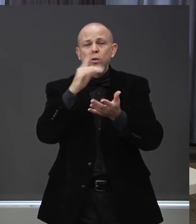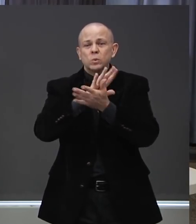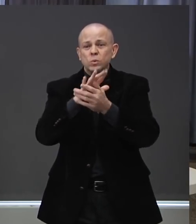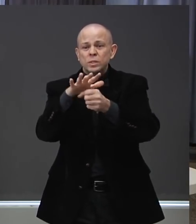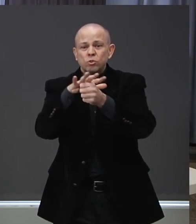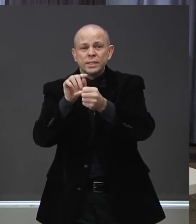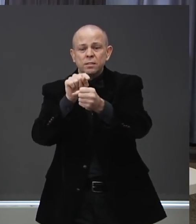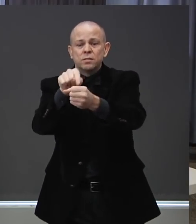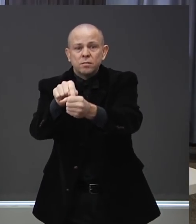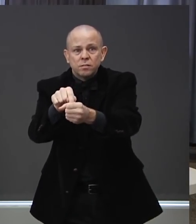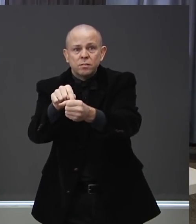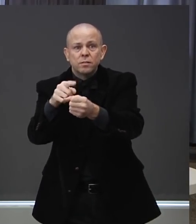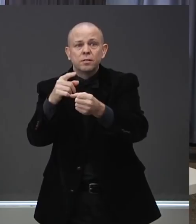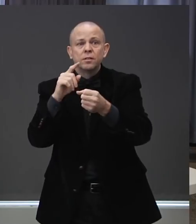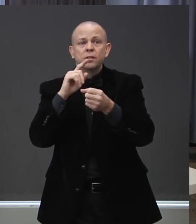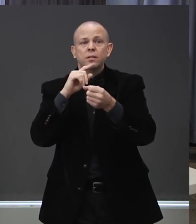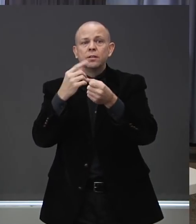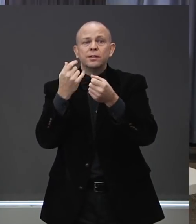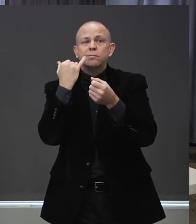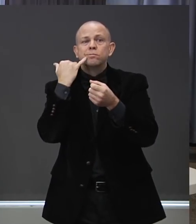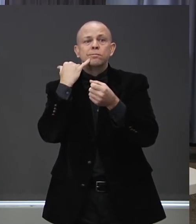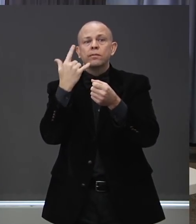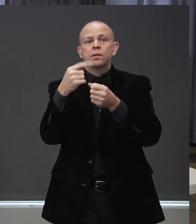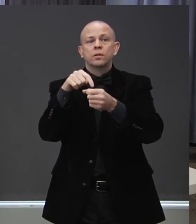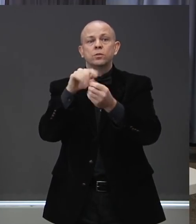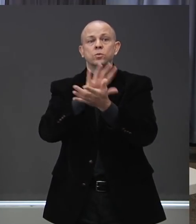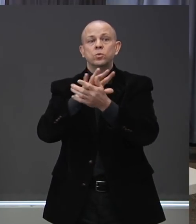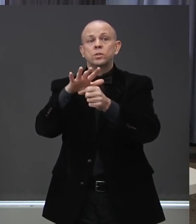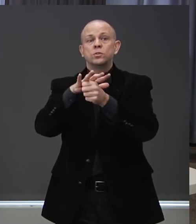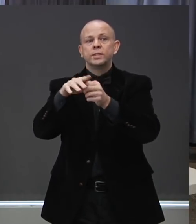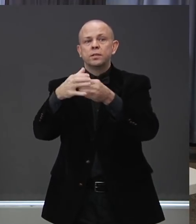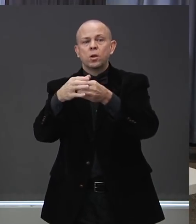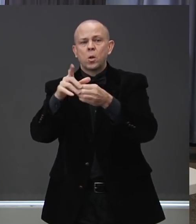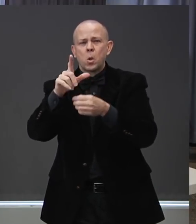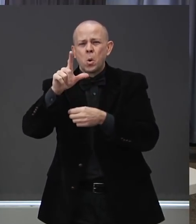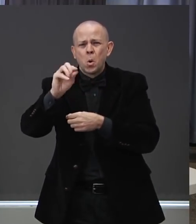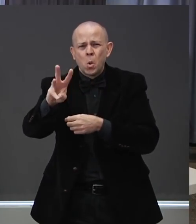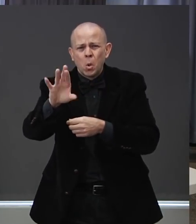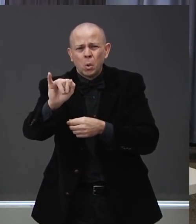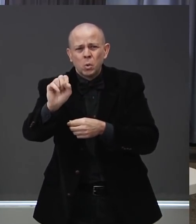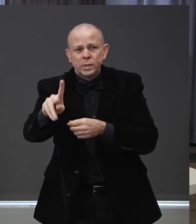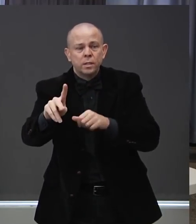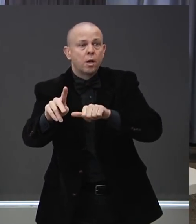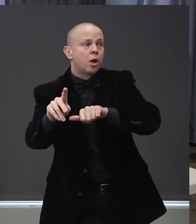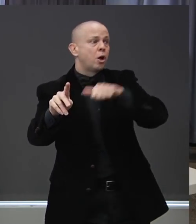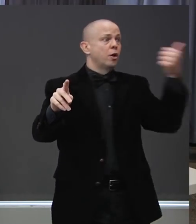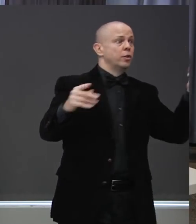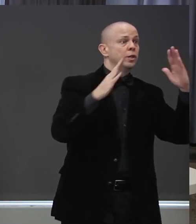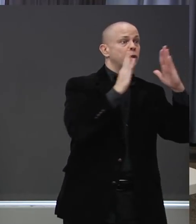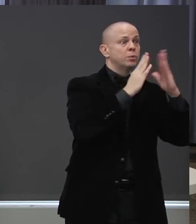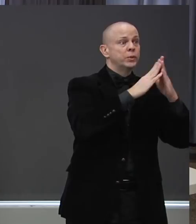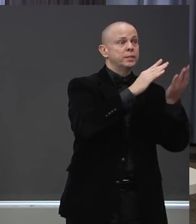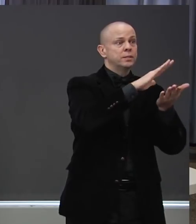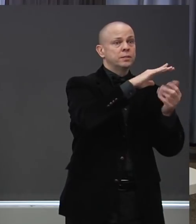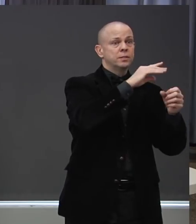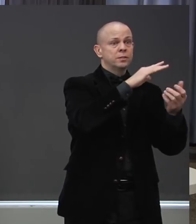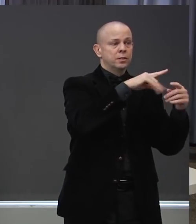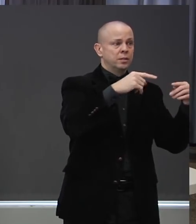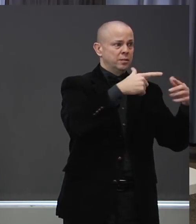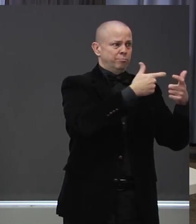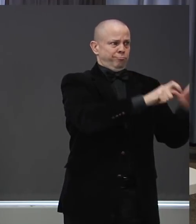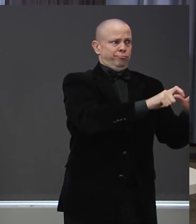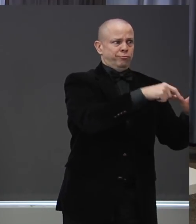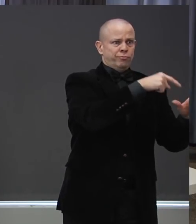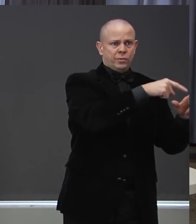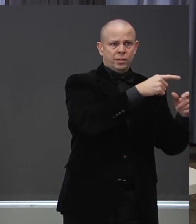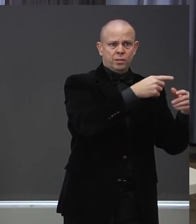if a school district had a low case rate, but the neighboring school district had a high case rate, many of the people the families who have kids in the